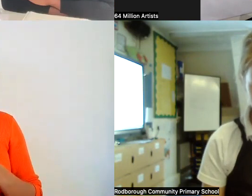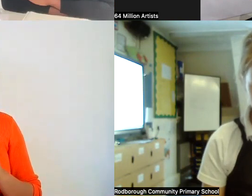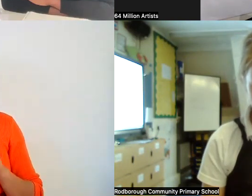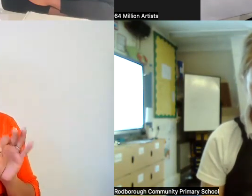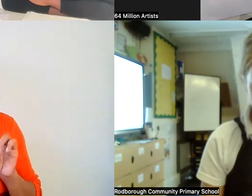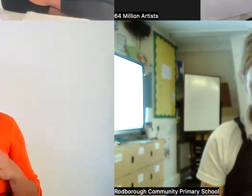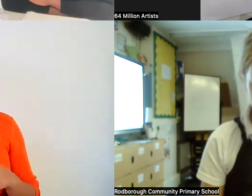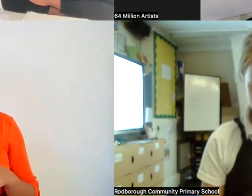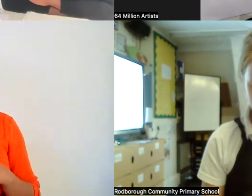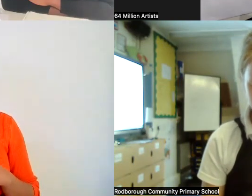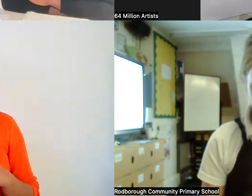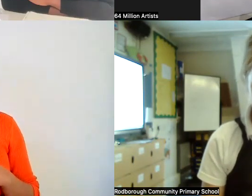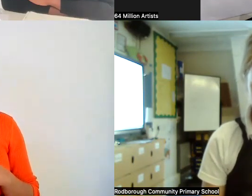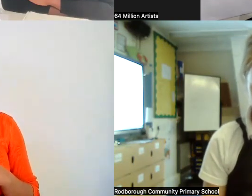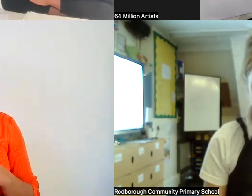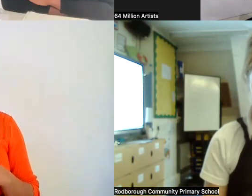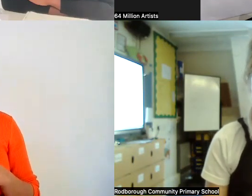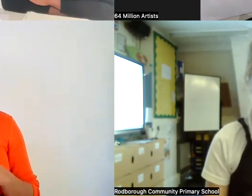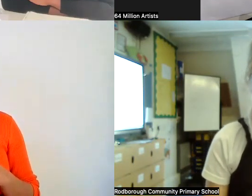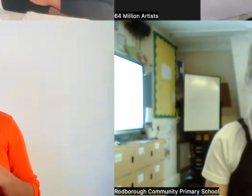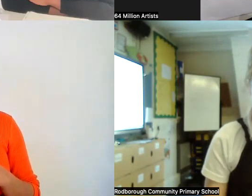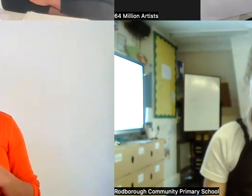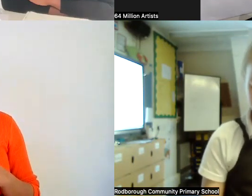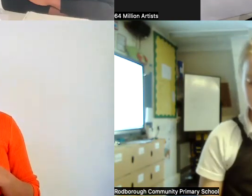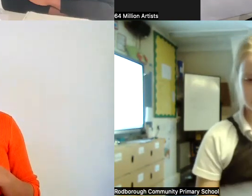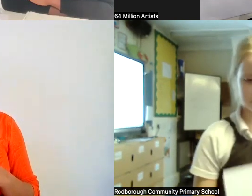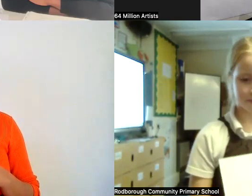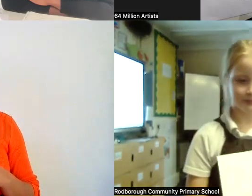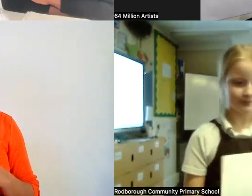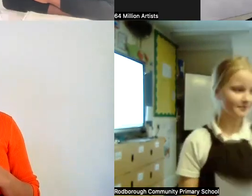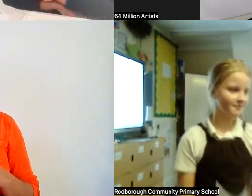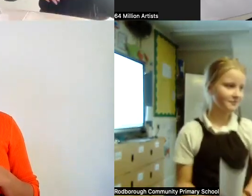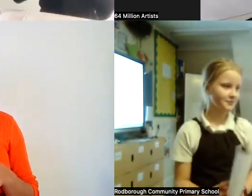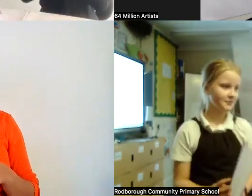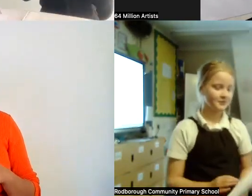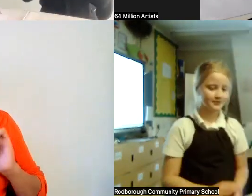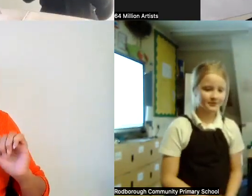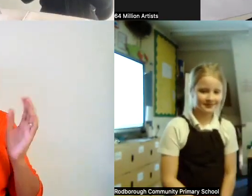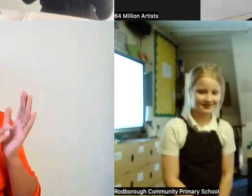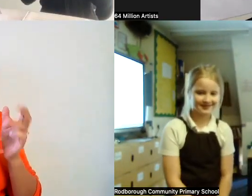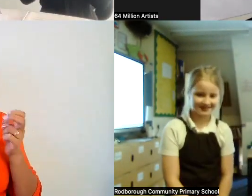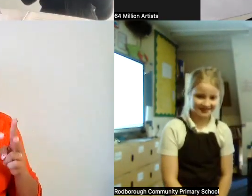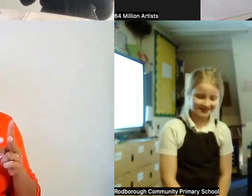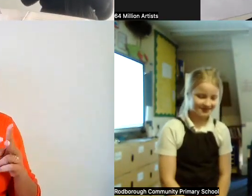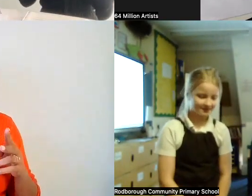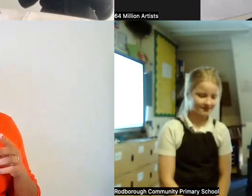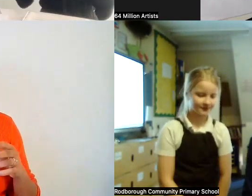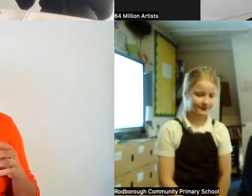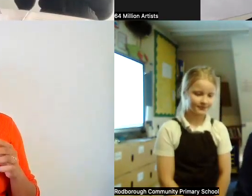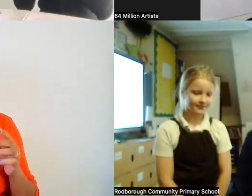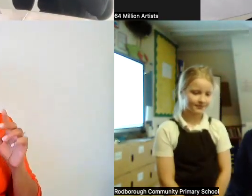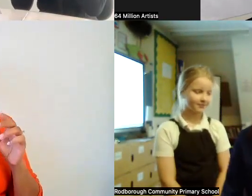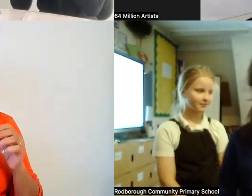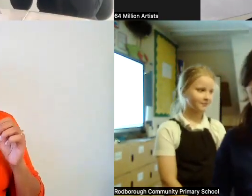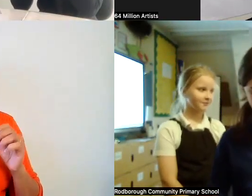can't go in. Beans, beans, beans, beans, beans, beans. Yeah.